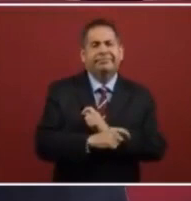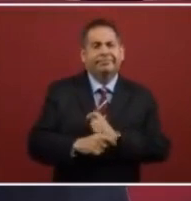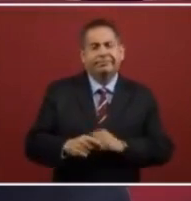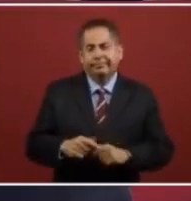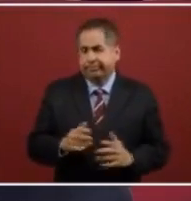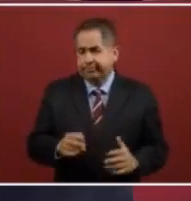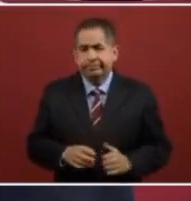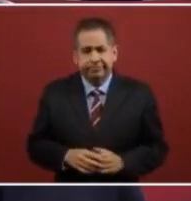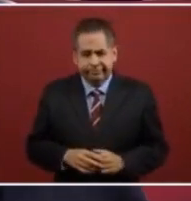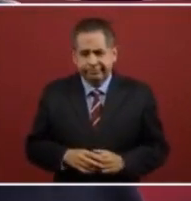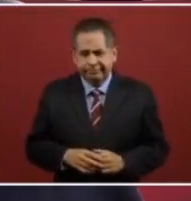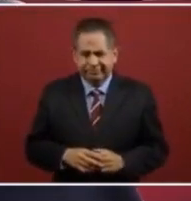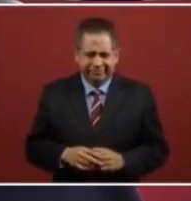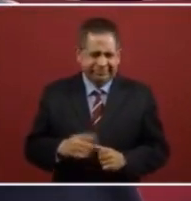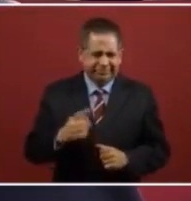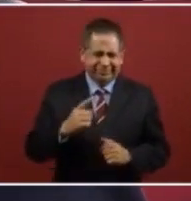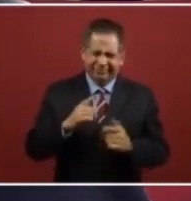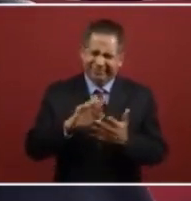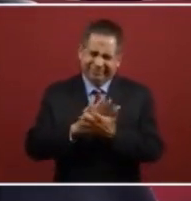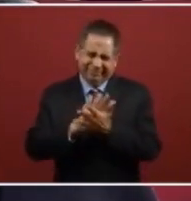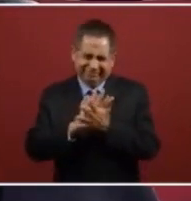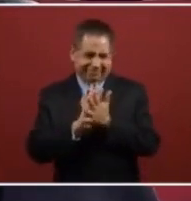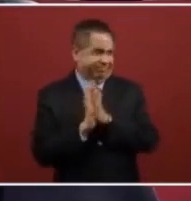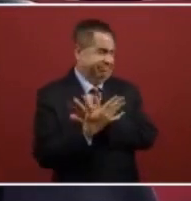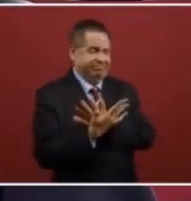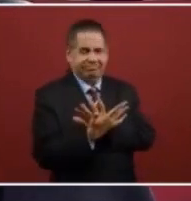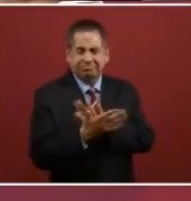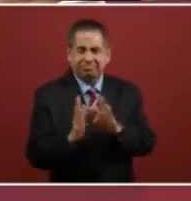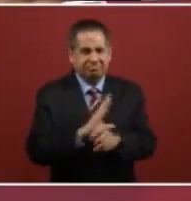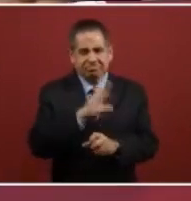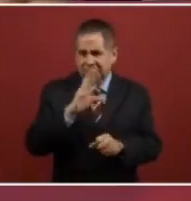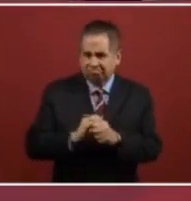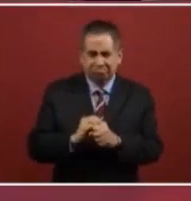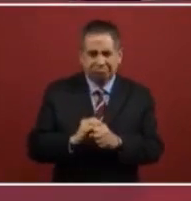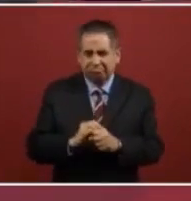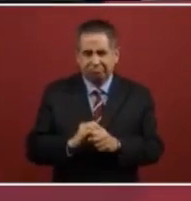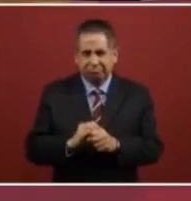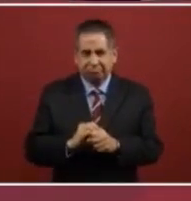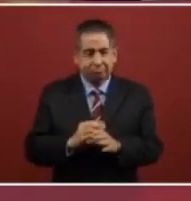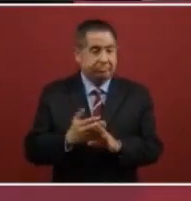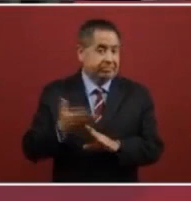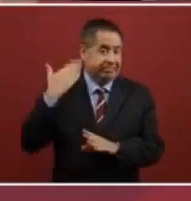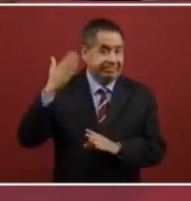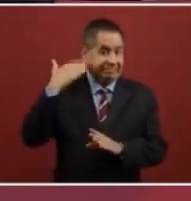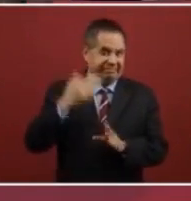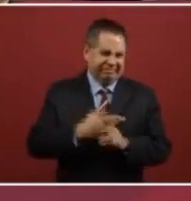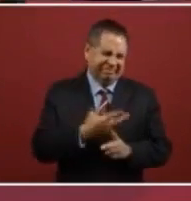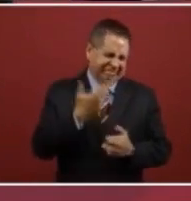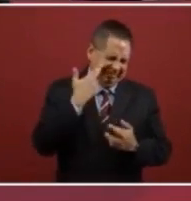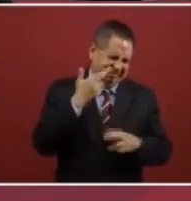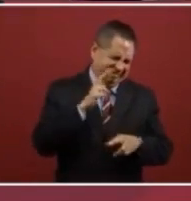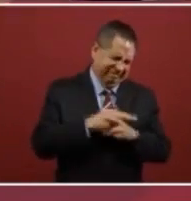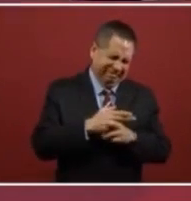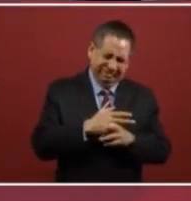change, de 180 grados. 180 degrees. Los que estaban The ones that were